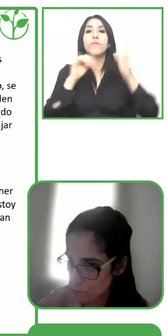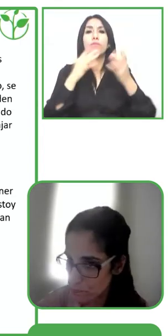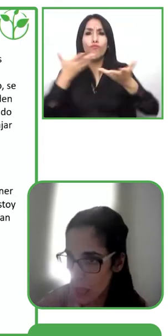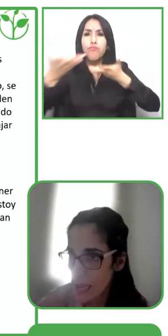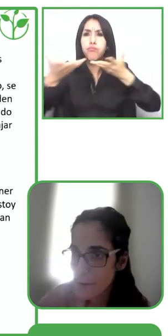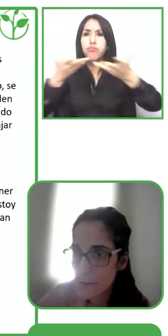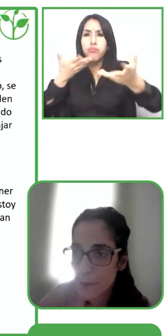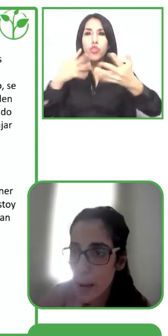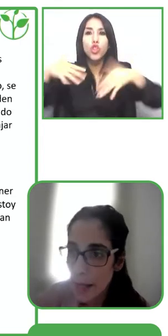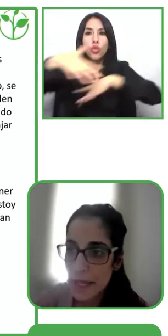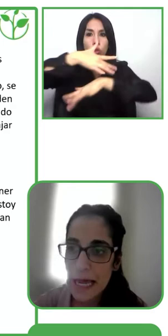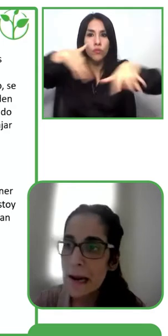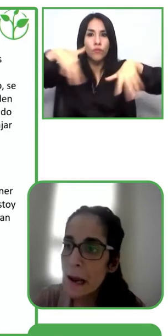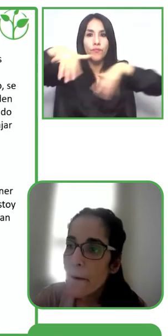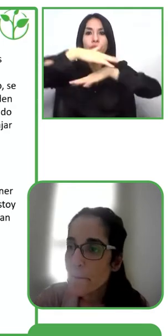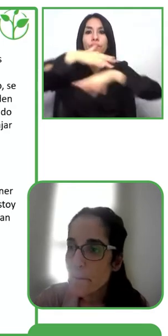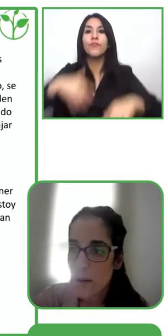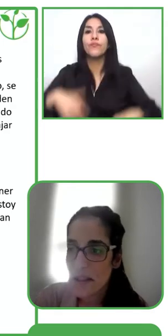relations.